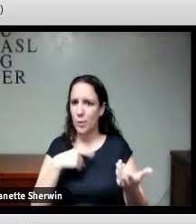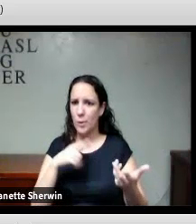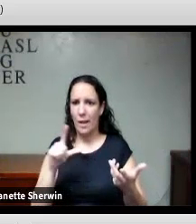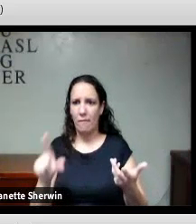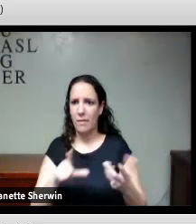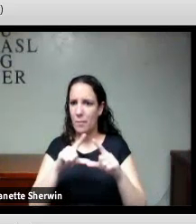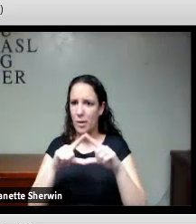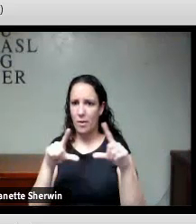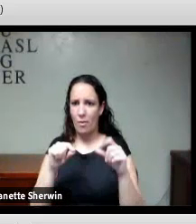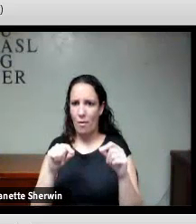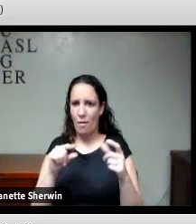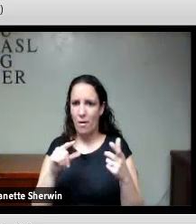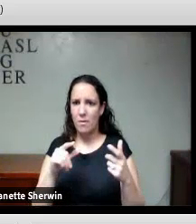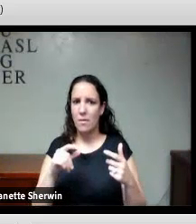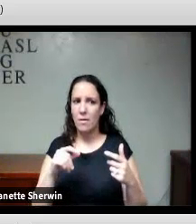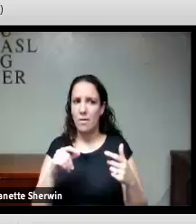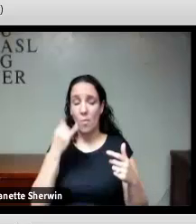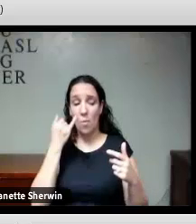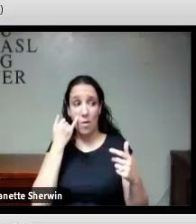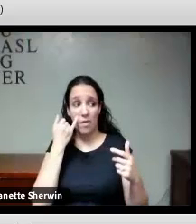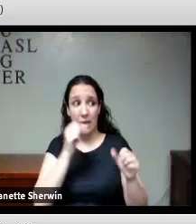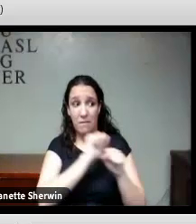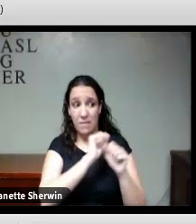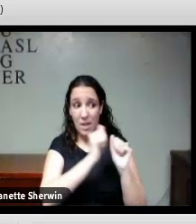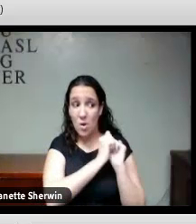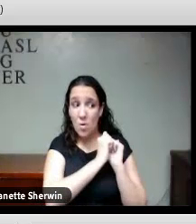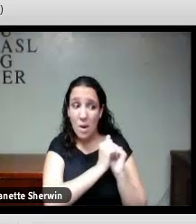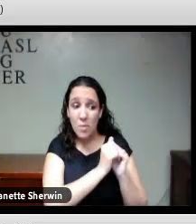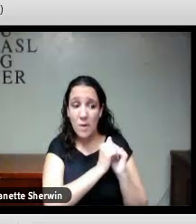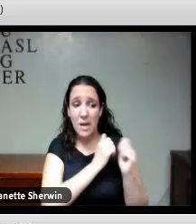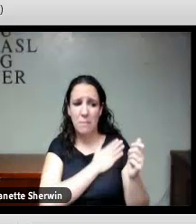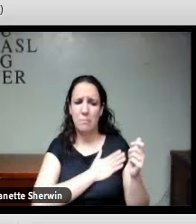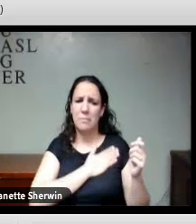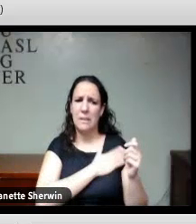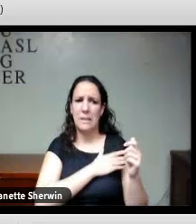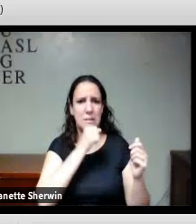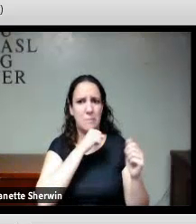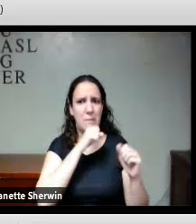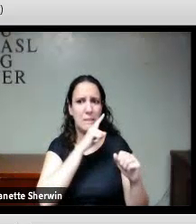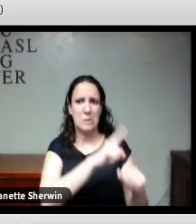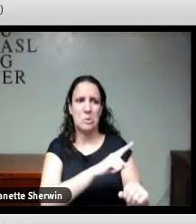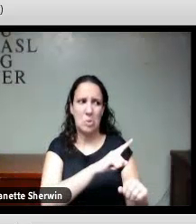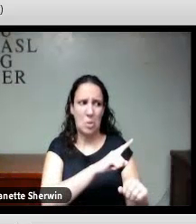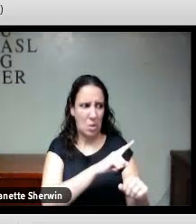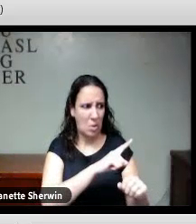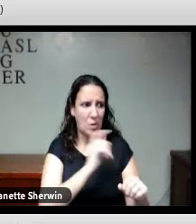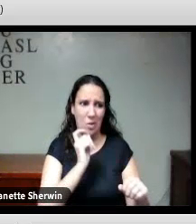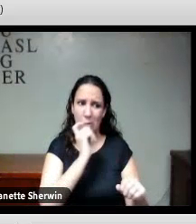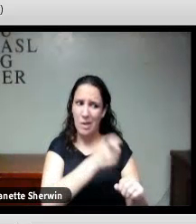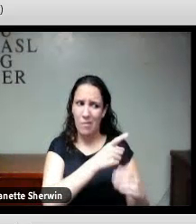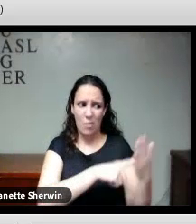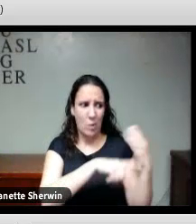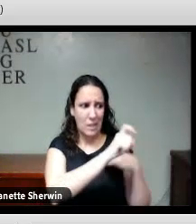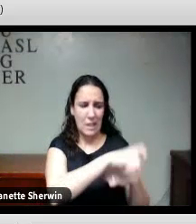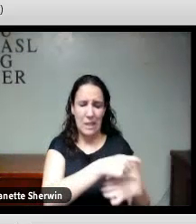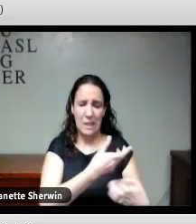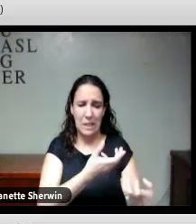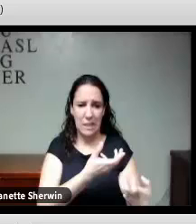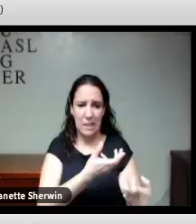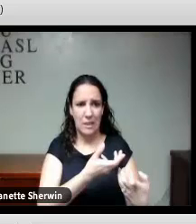Well, if they cooperate and go ahead and fill out the form one last time, first of all, please make sure you walk the form through and they get their library card or whatever the situation might